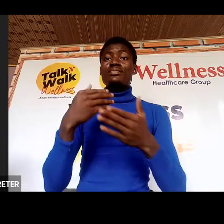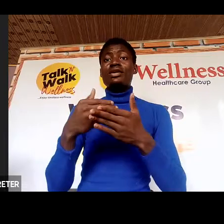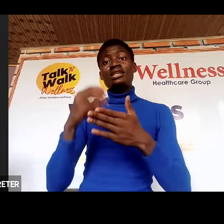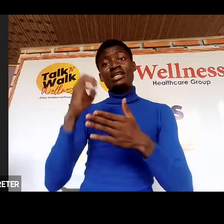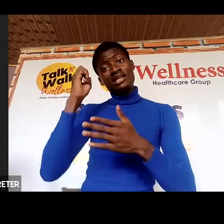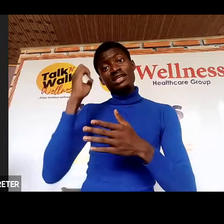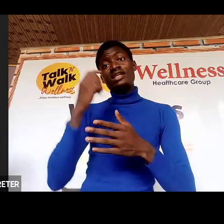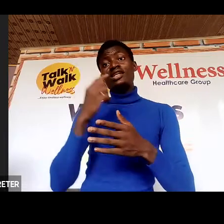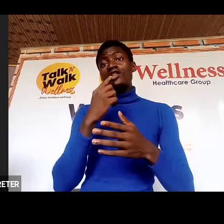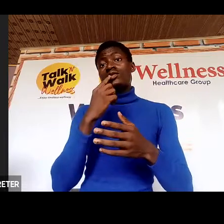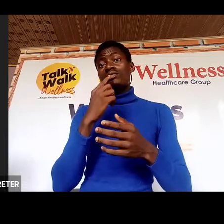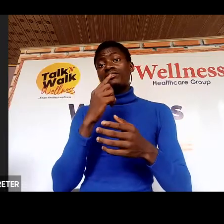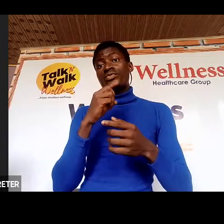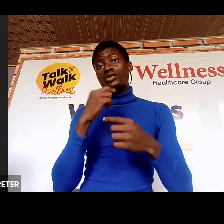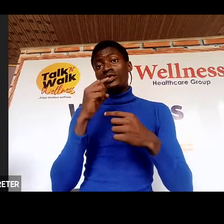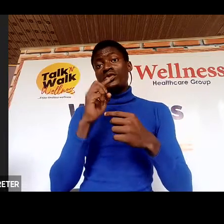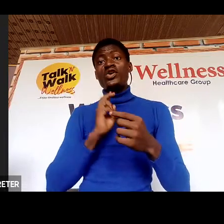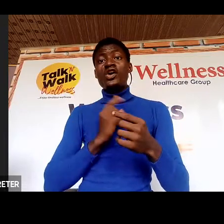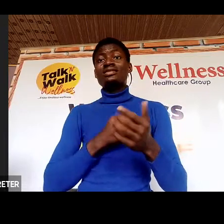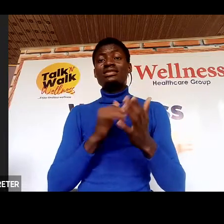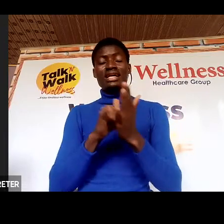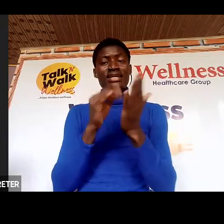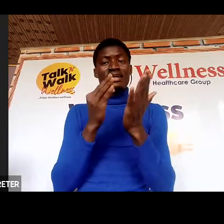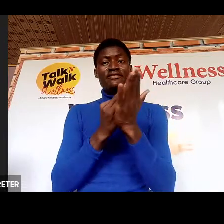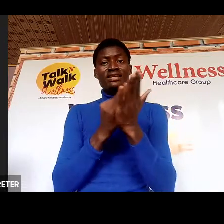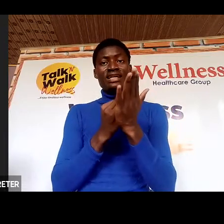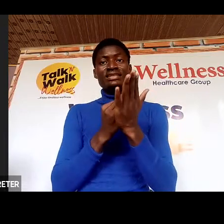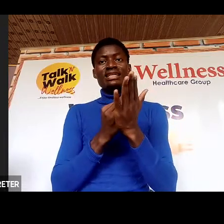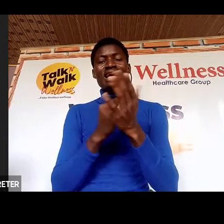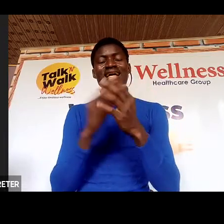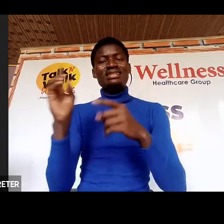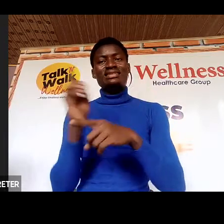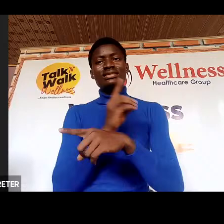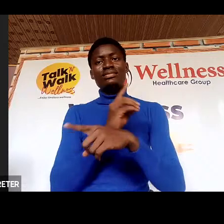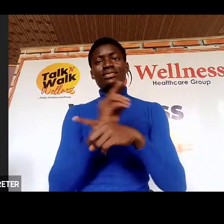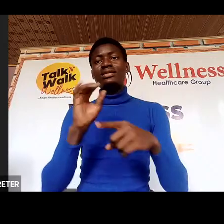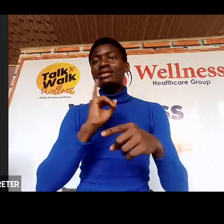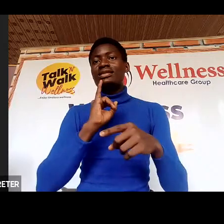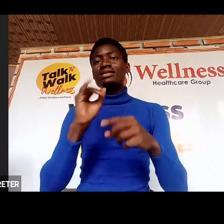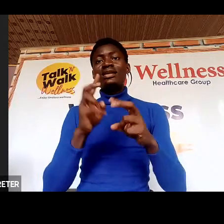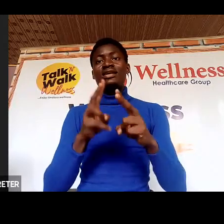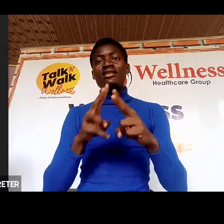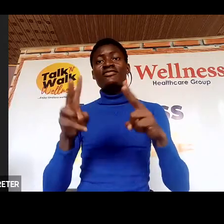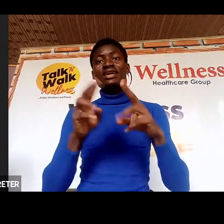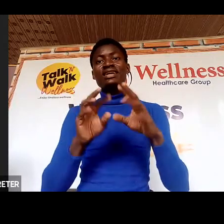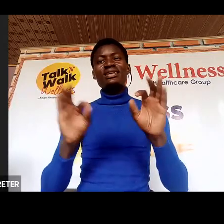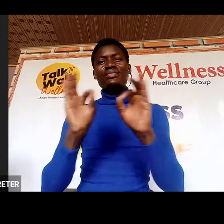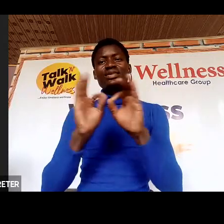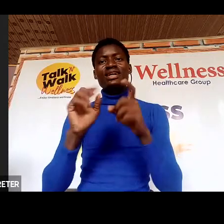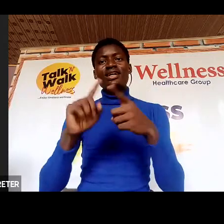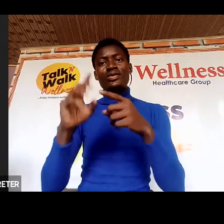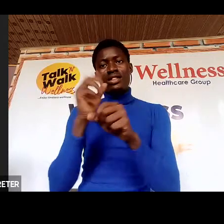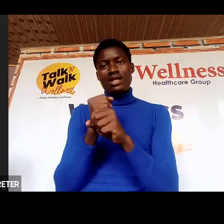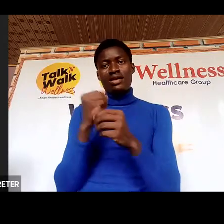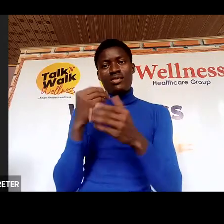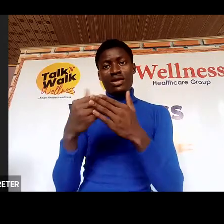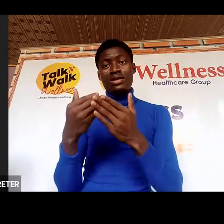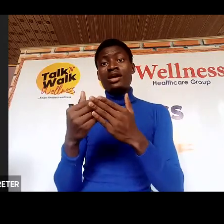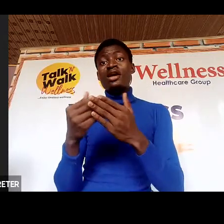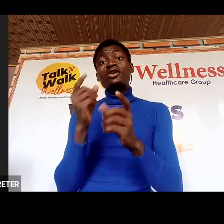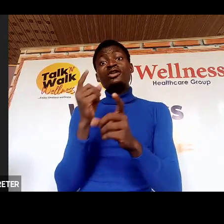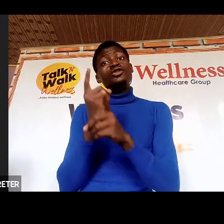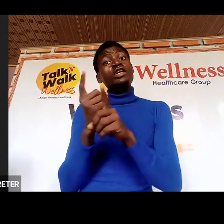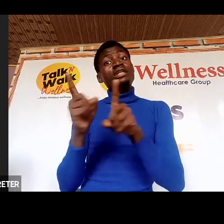financially disciplined to take money aside. And just like my dad, we shouldn't be weighed down with the mindset and the mentality of not